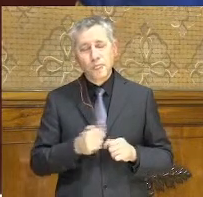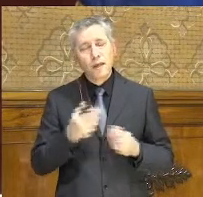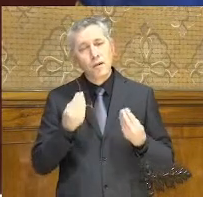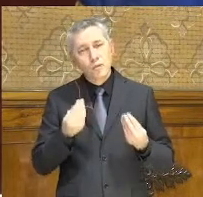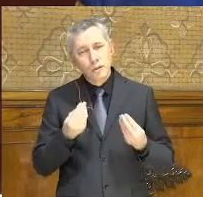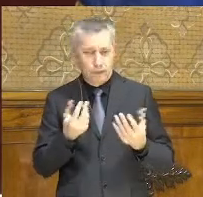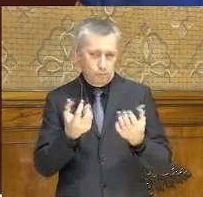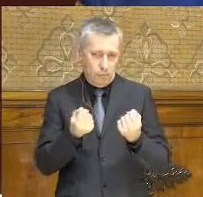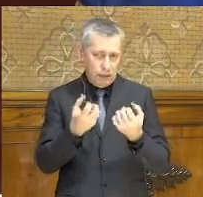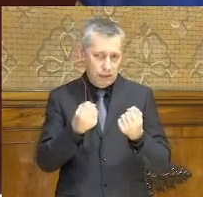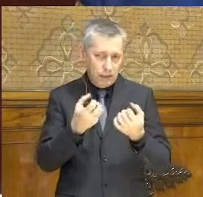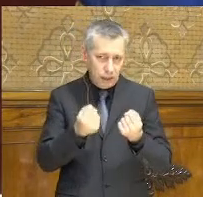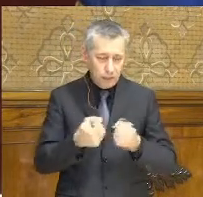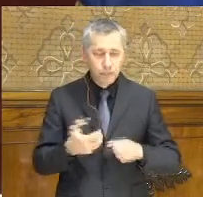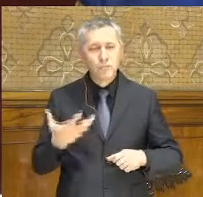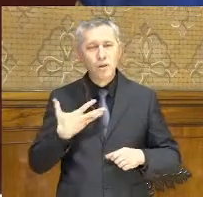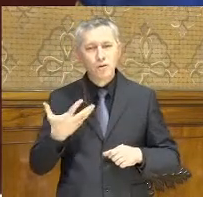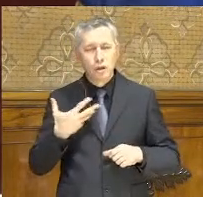about movement.